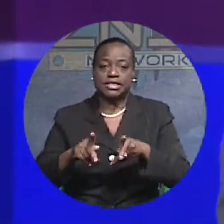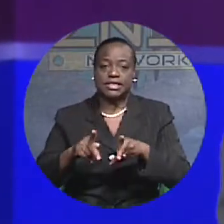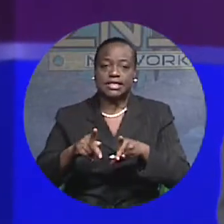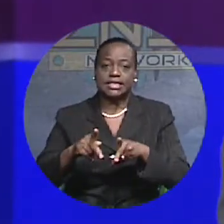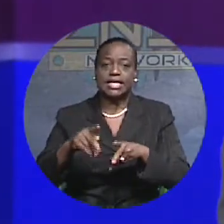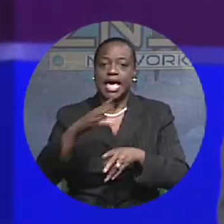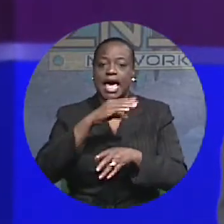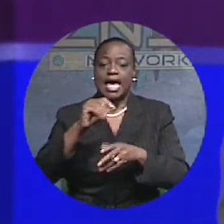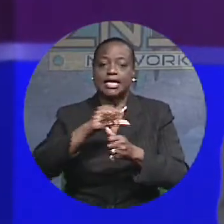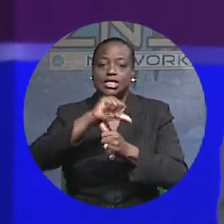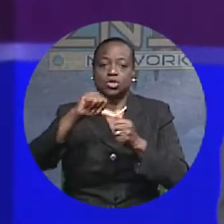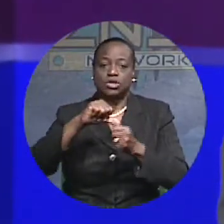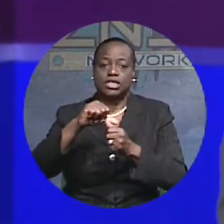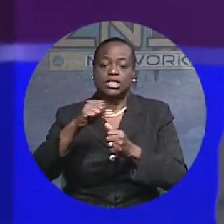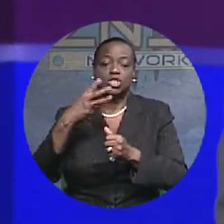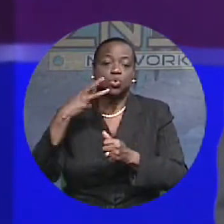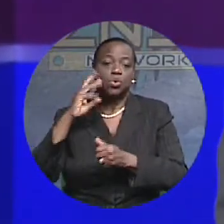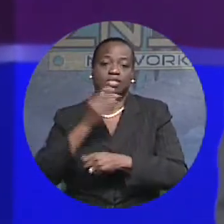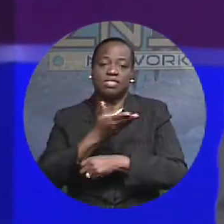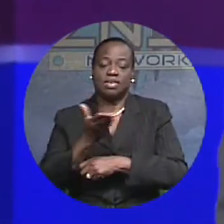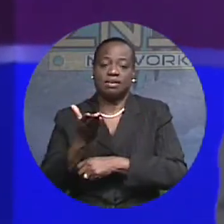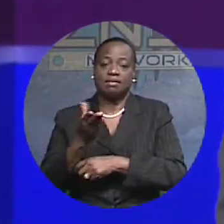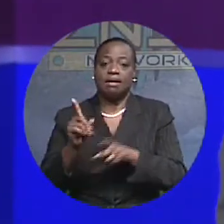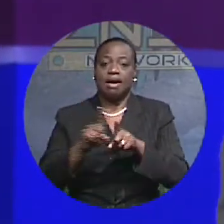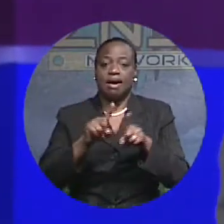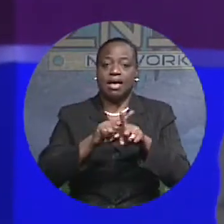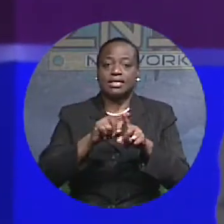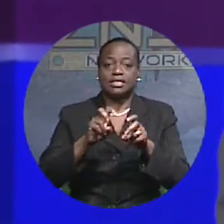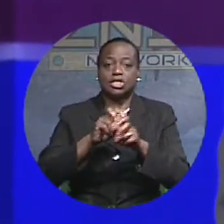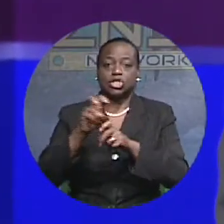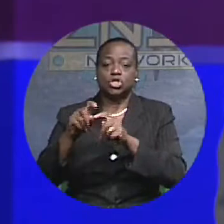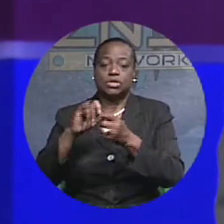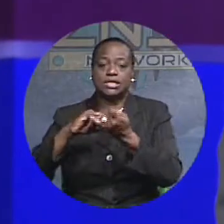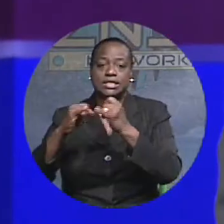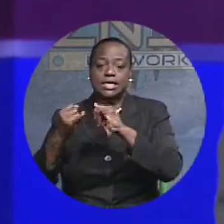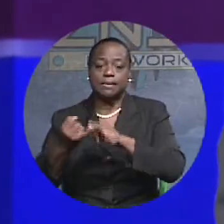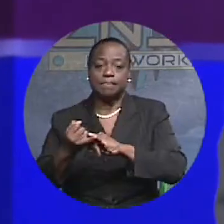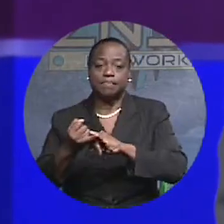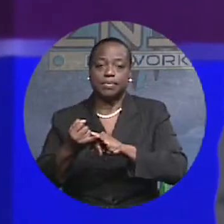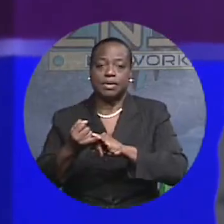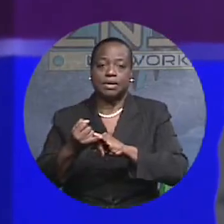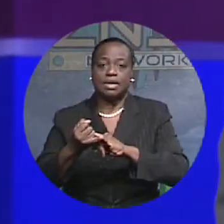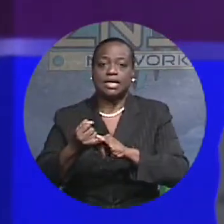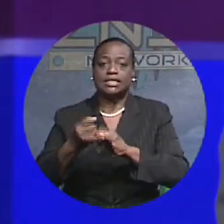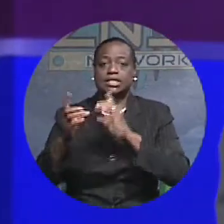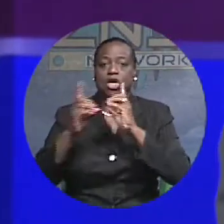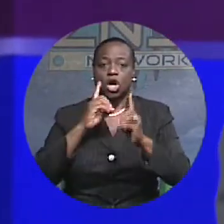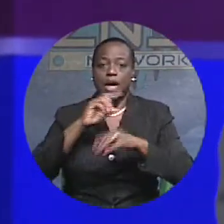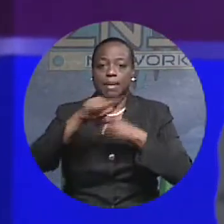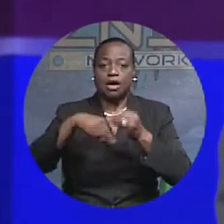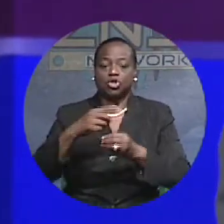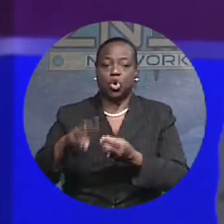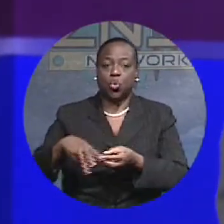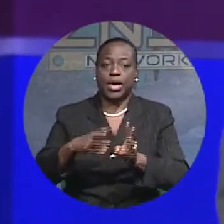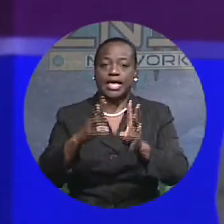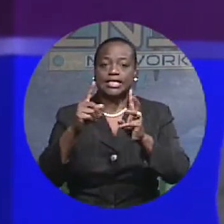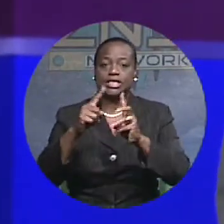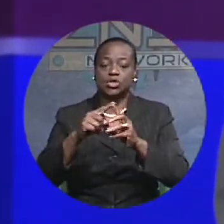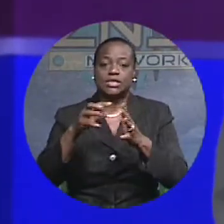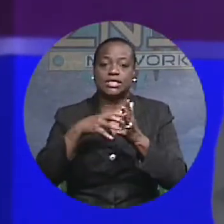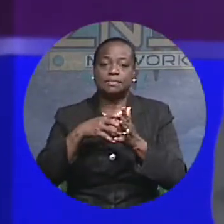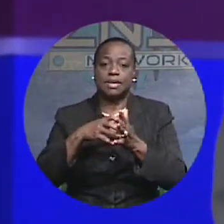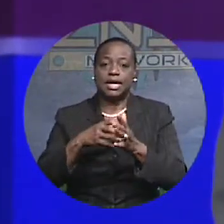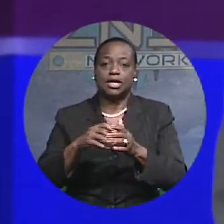associates also attended the Special Assembly. Heads of the tourism delegation discussed ways to stimulate tourism growth, visa